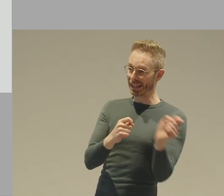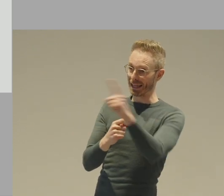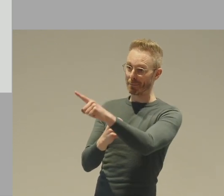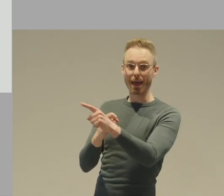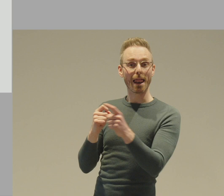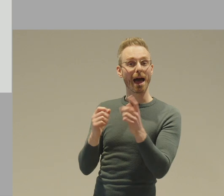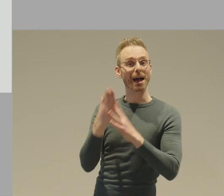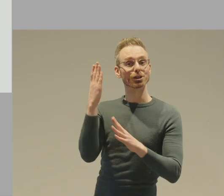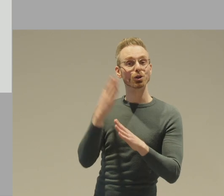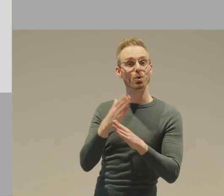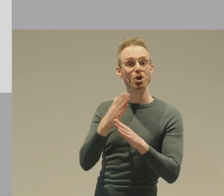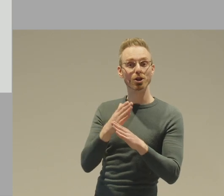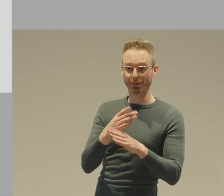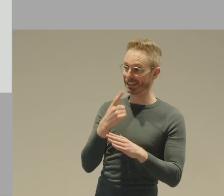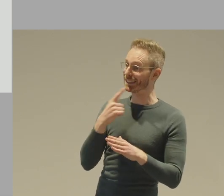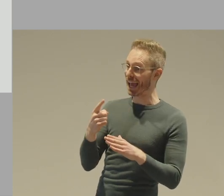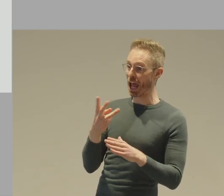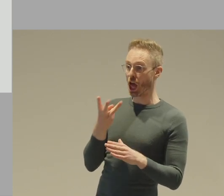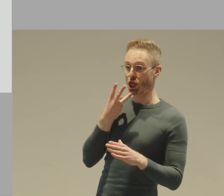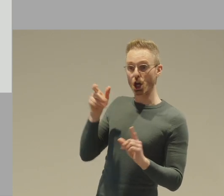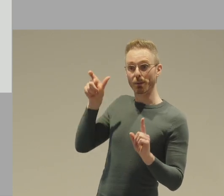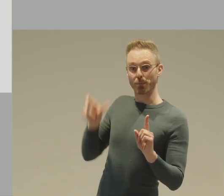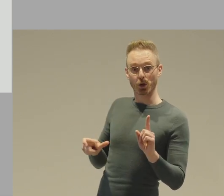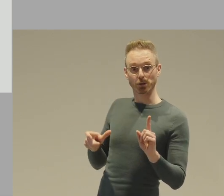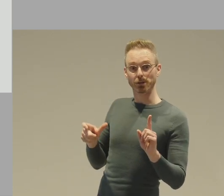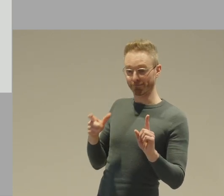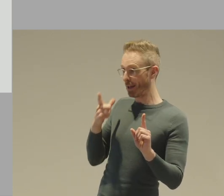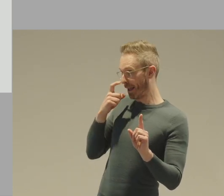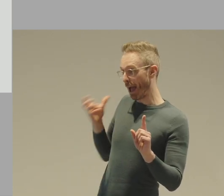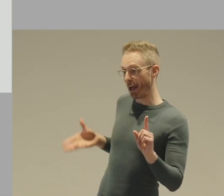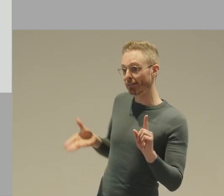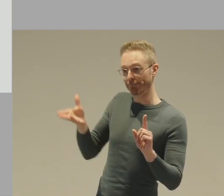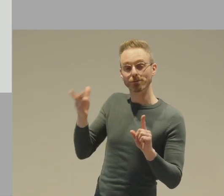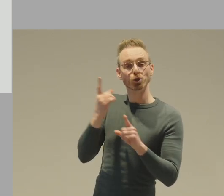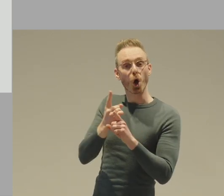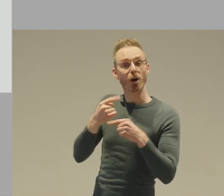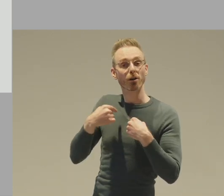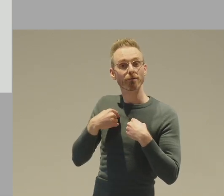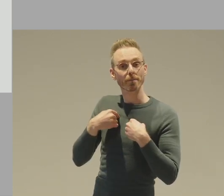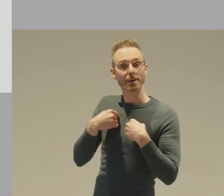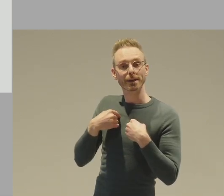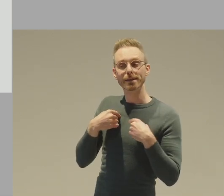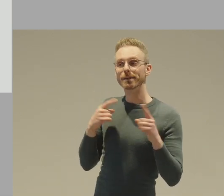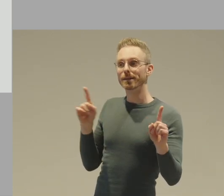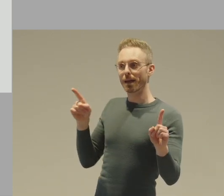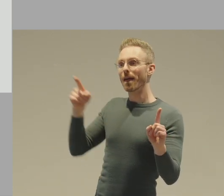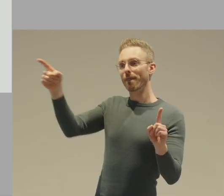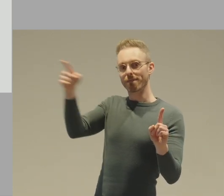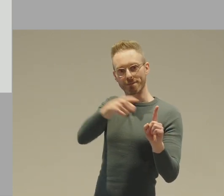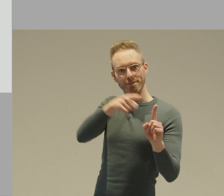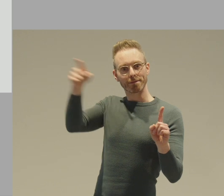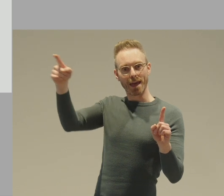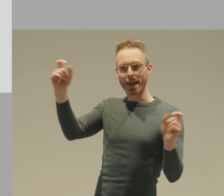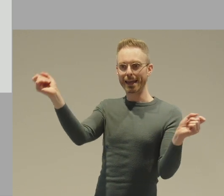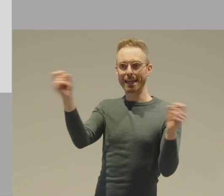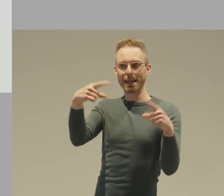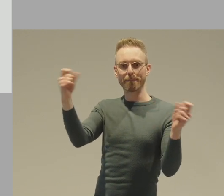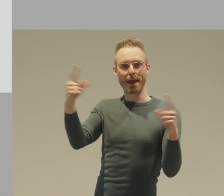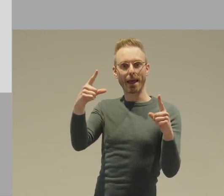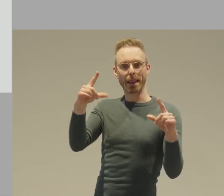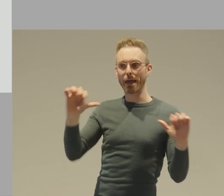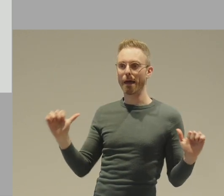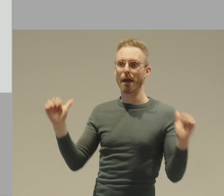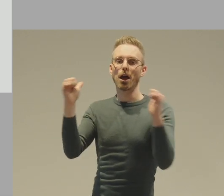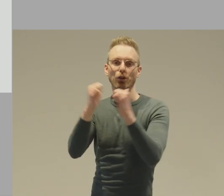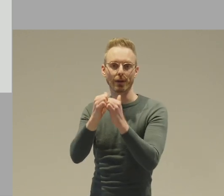call with Charlene. Charlene doesn't have to say yes to that. She can just email and ask them by email. This